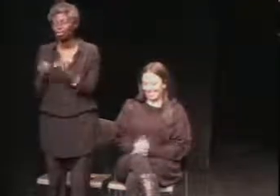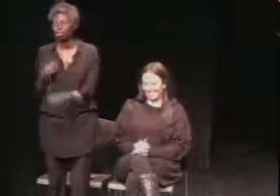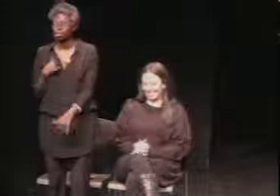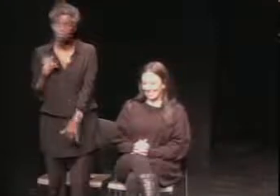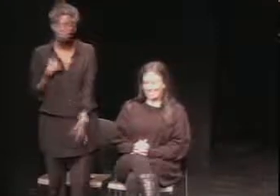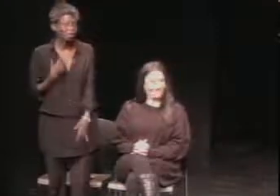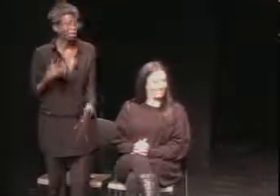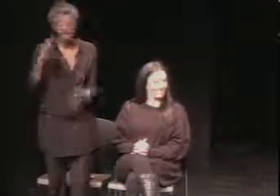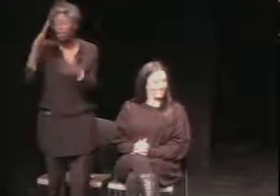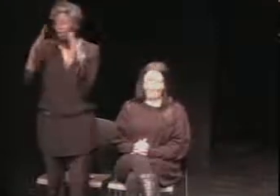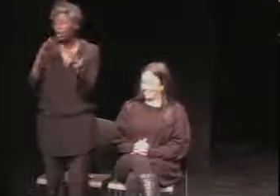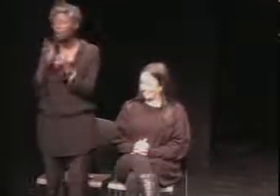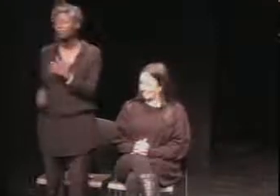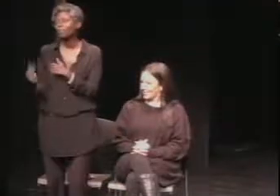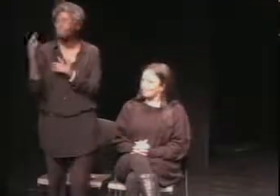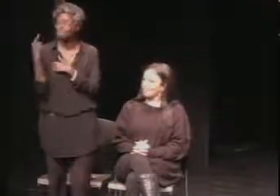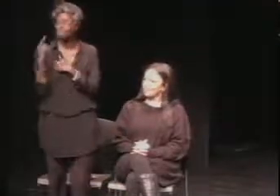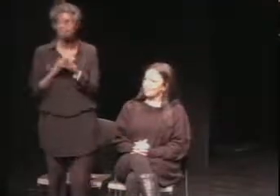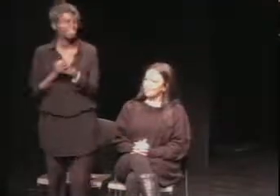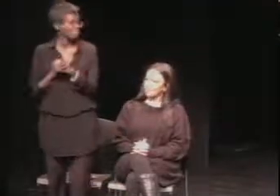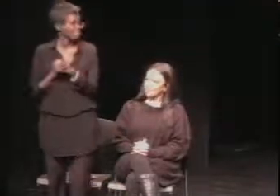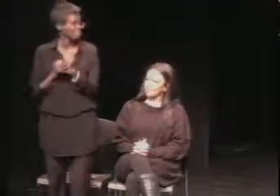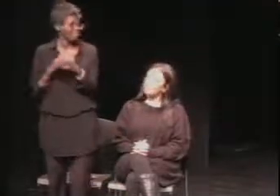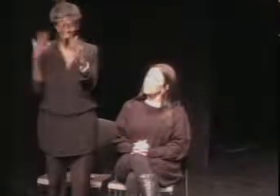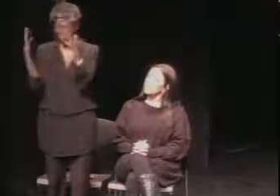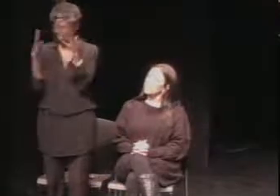Hello, everyone.